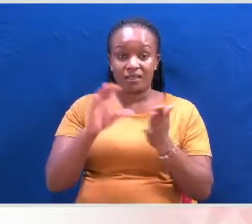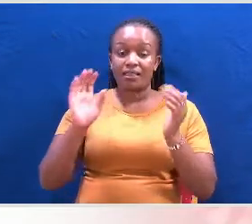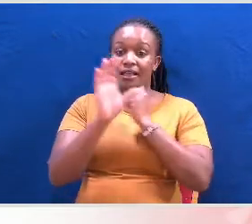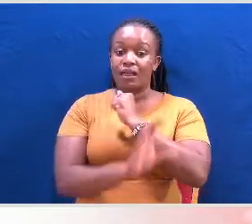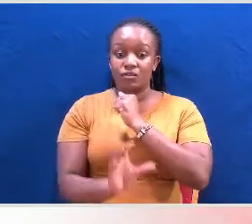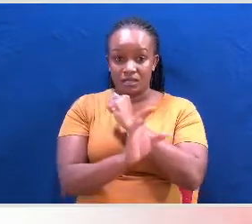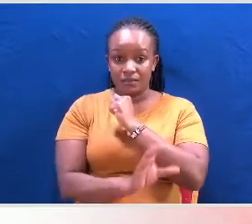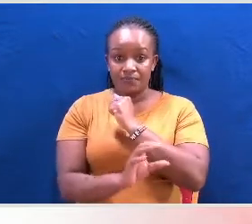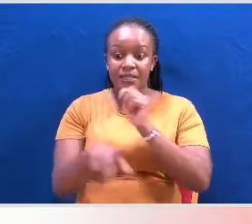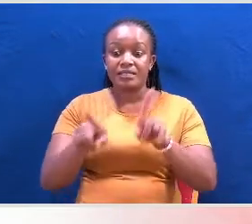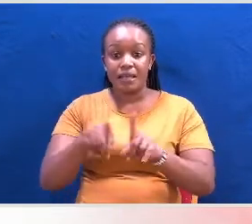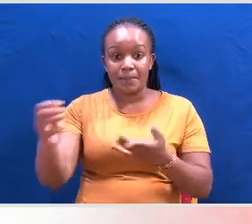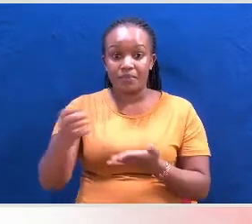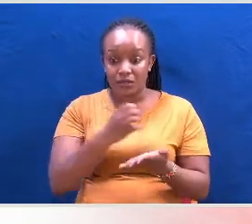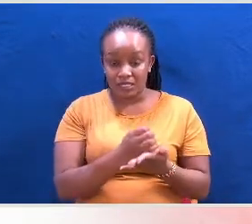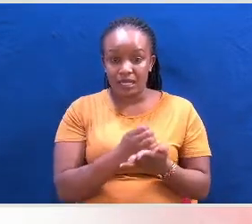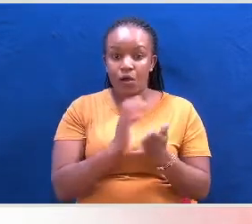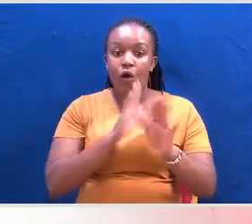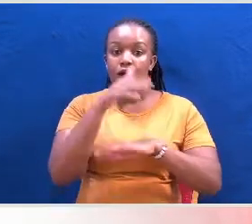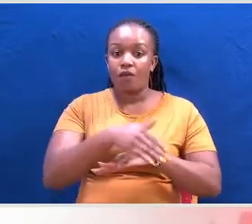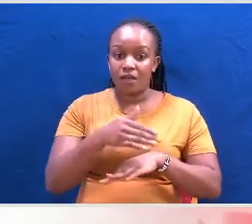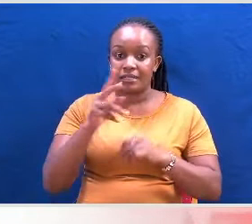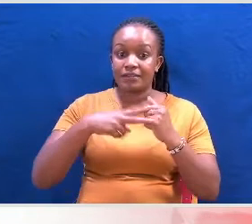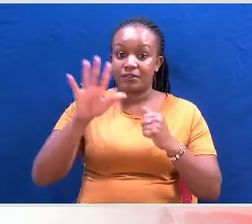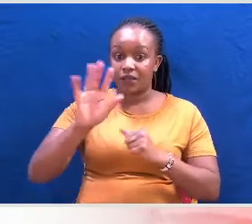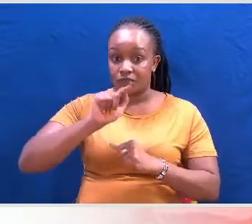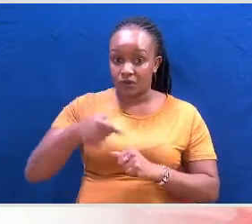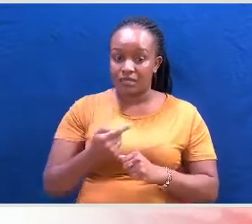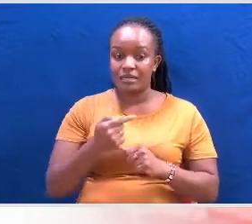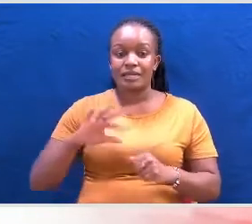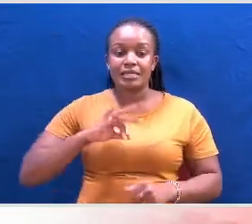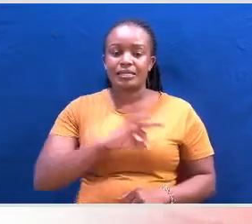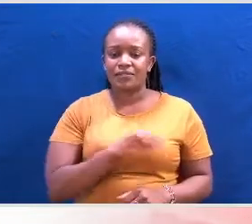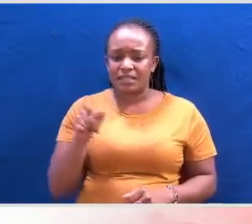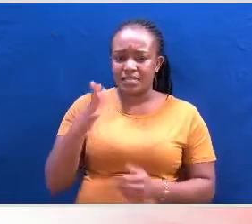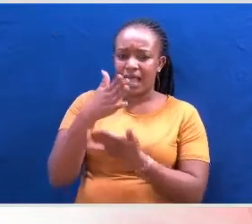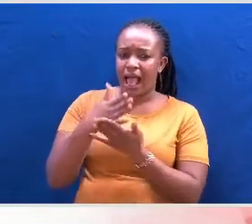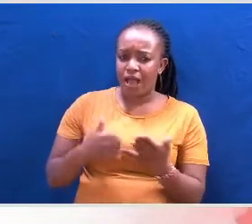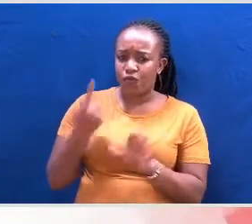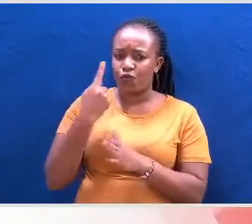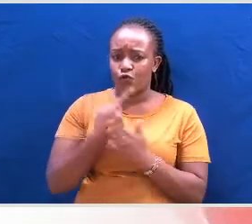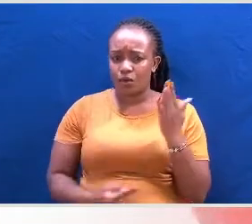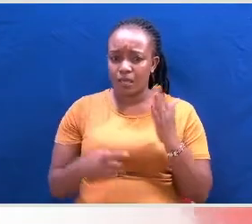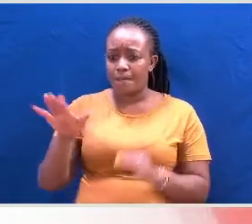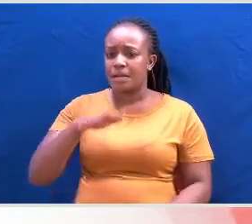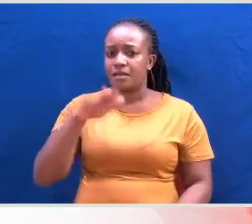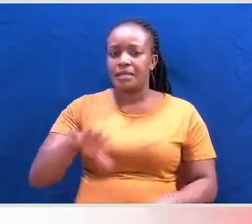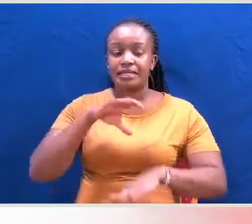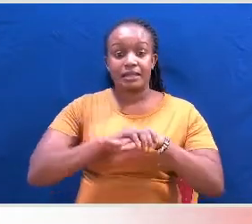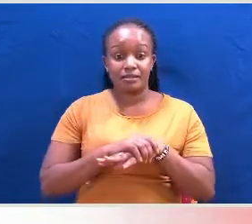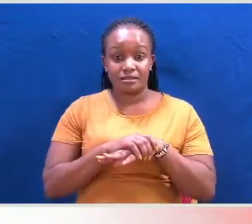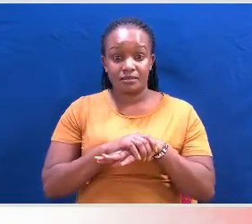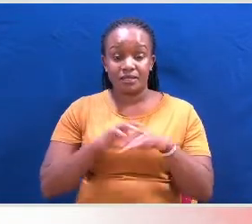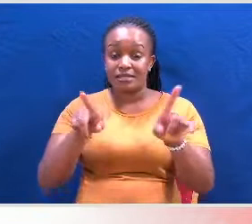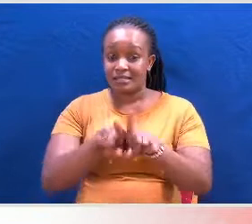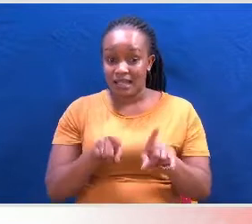country and employs over 5,000 staff, it is half of what your parliament gets.